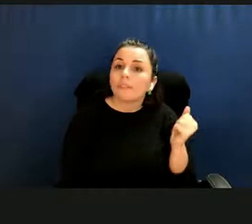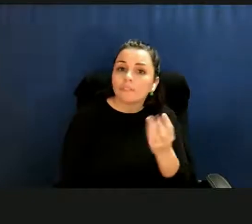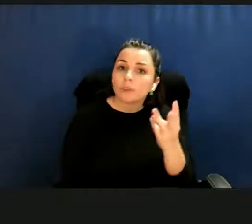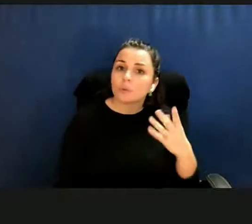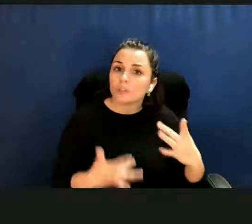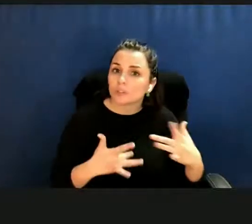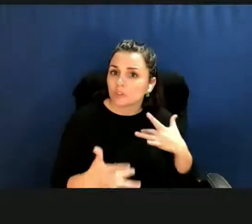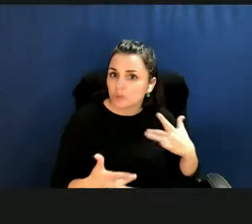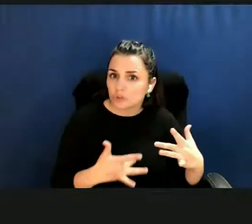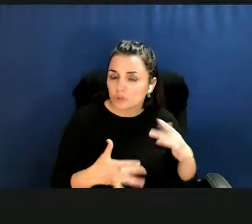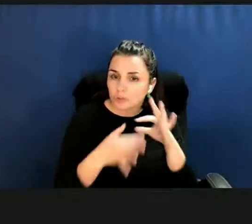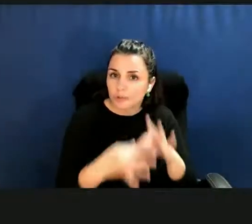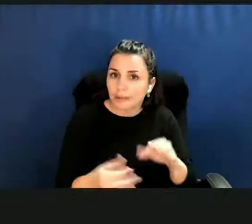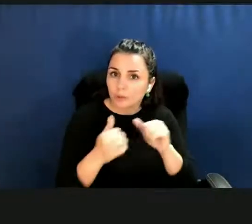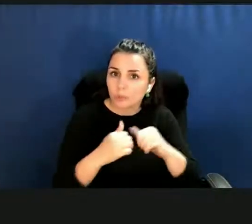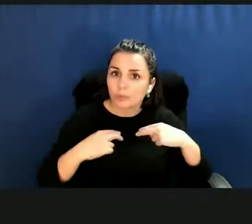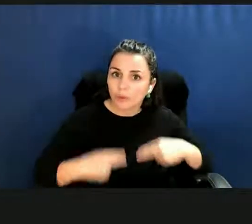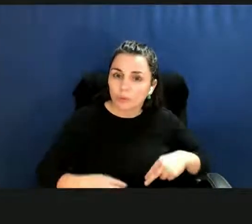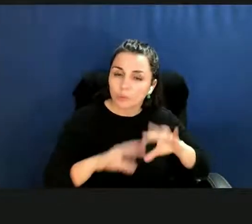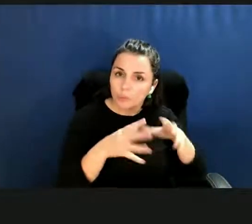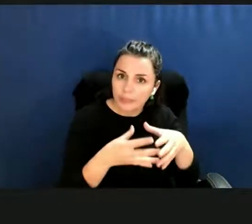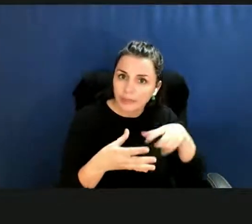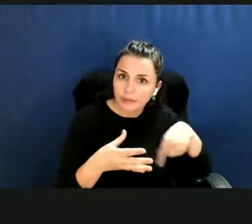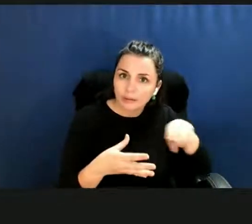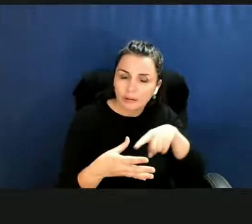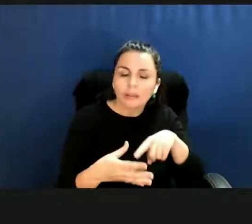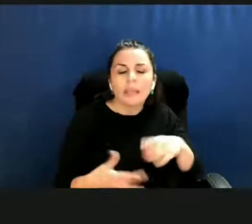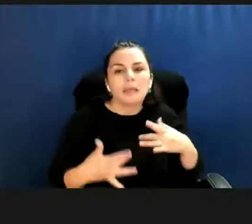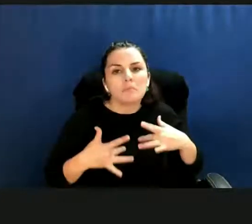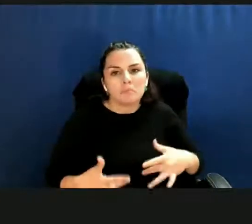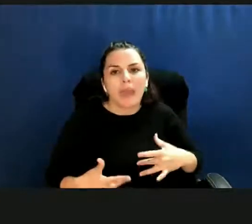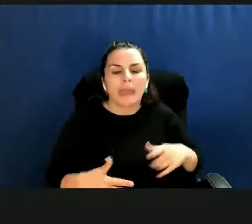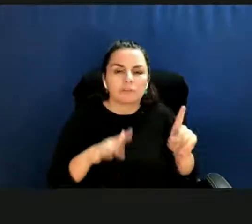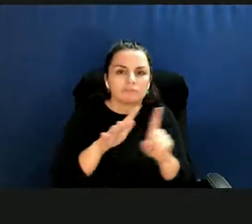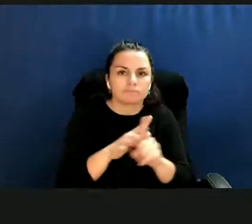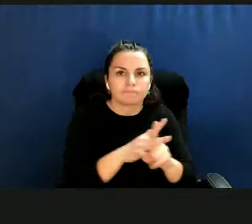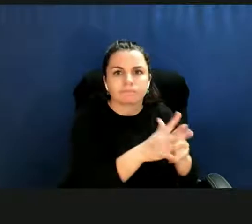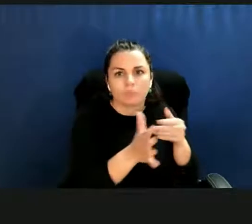that are fairly often identified in peer review.